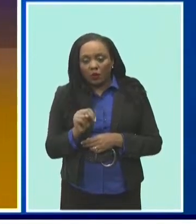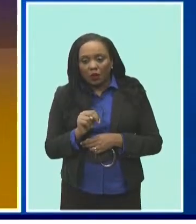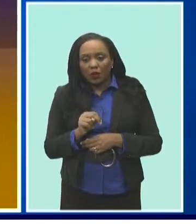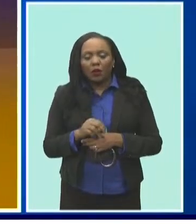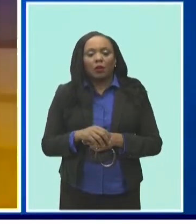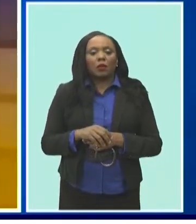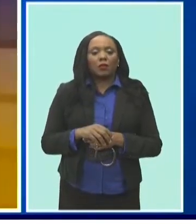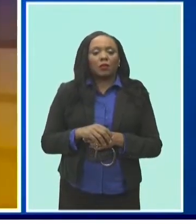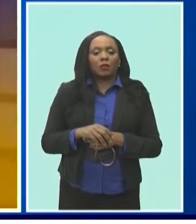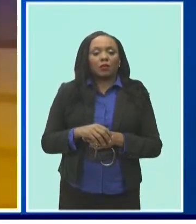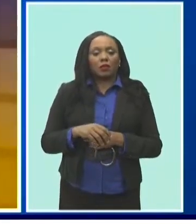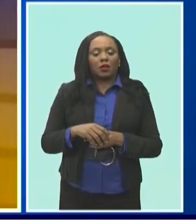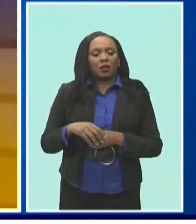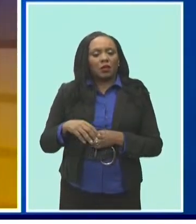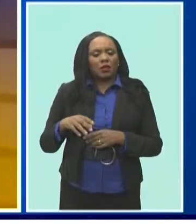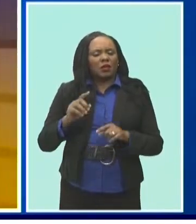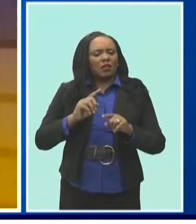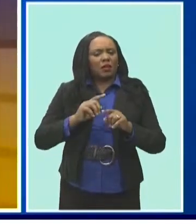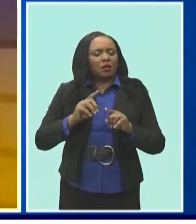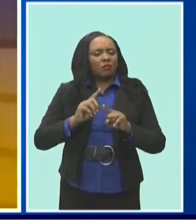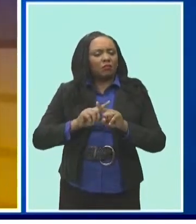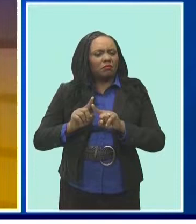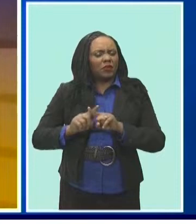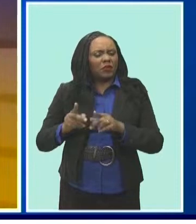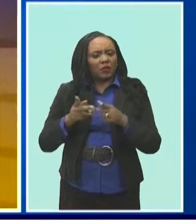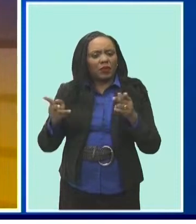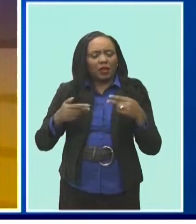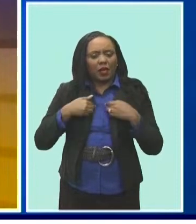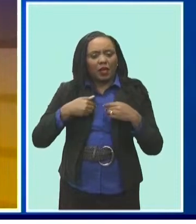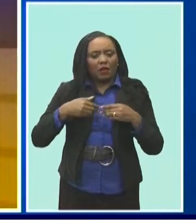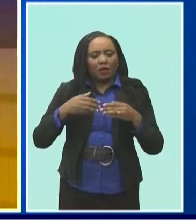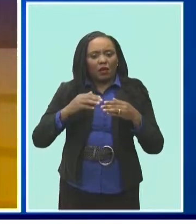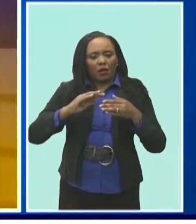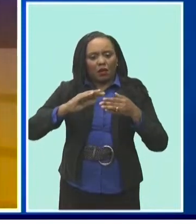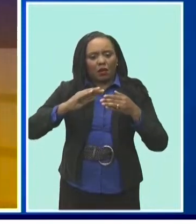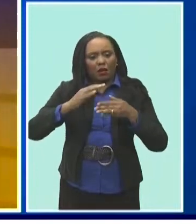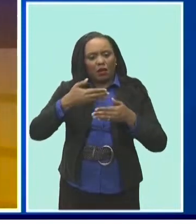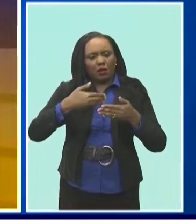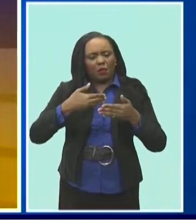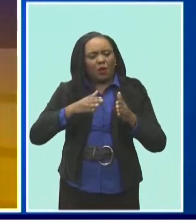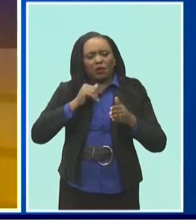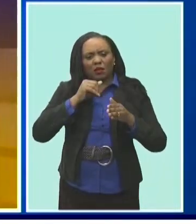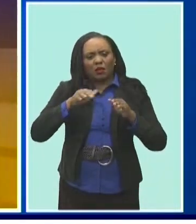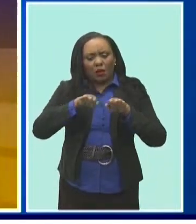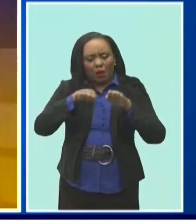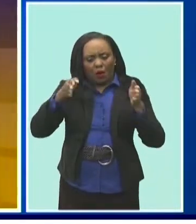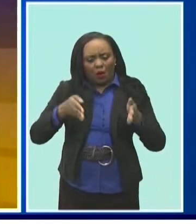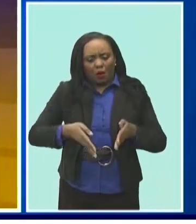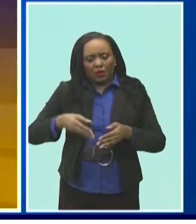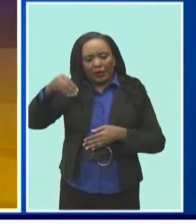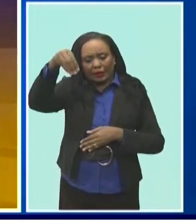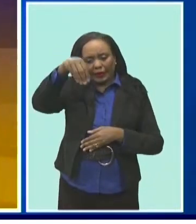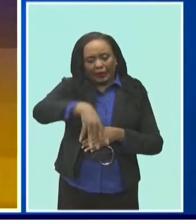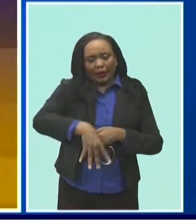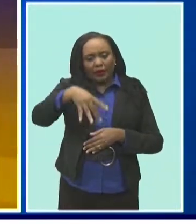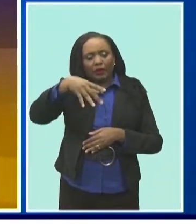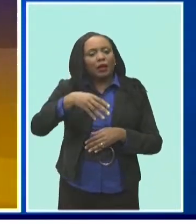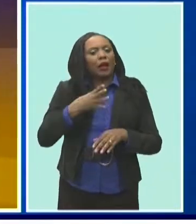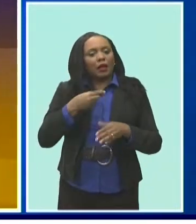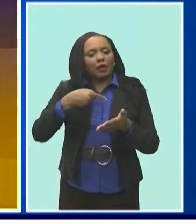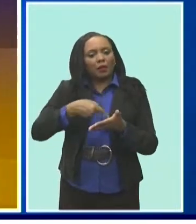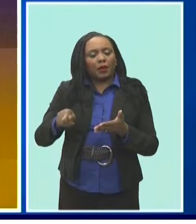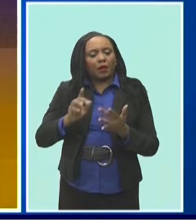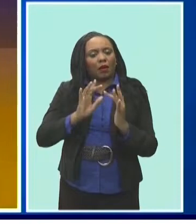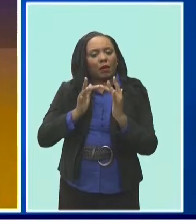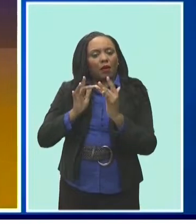bills include the drop boxes for checks at our locations, wire transfers for those persons living overseas, and paying online using Easy